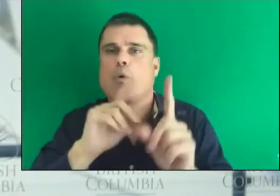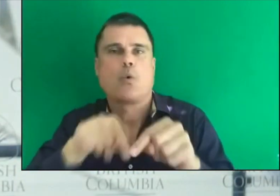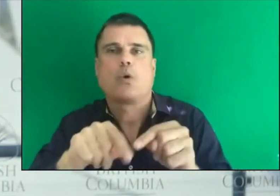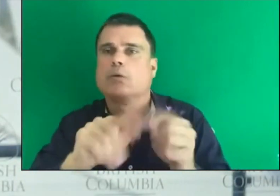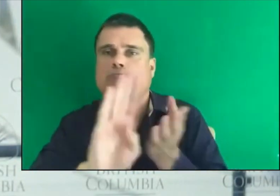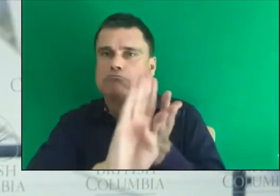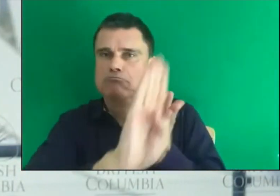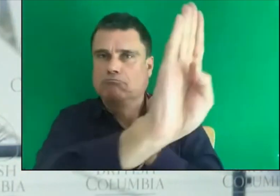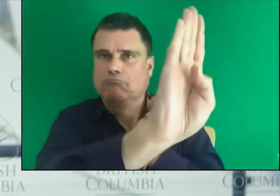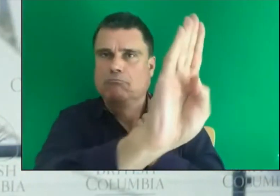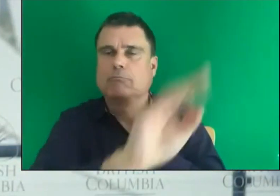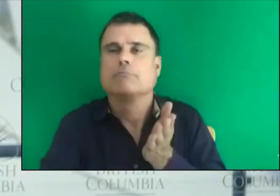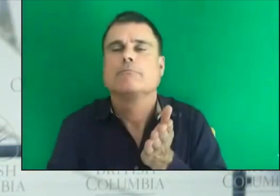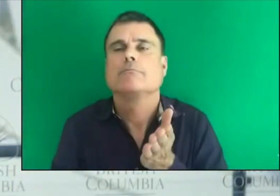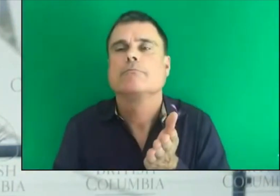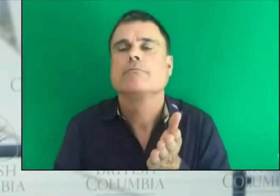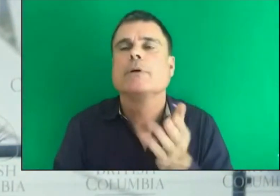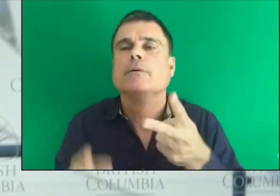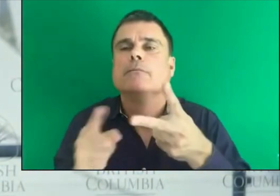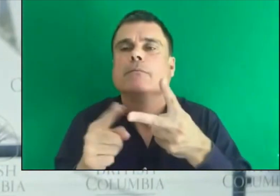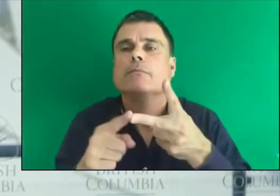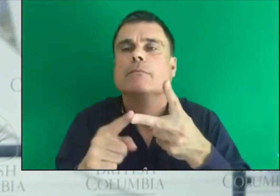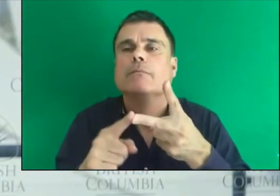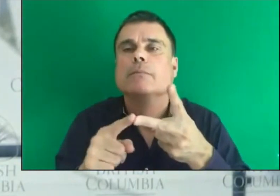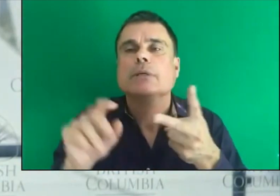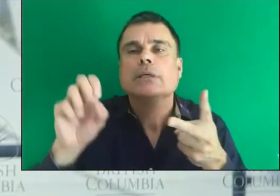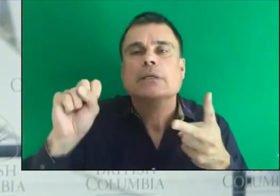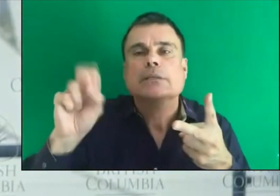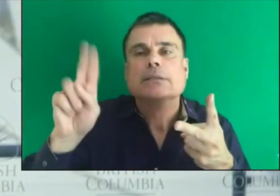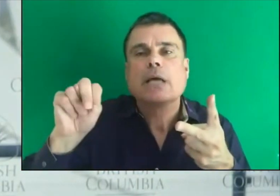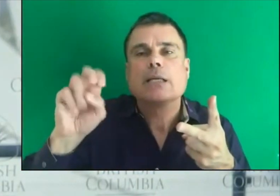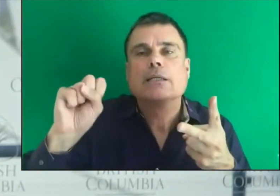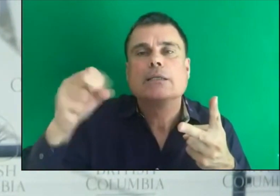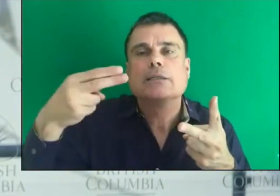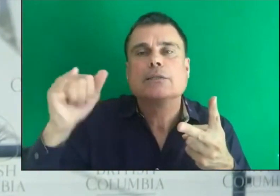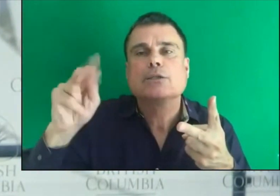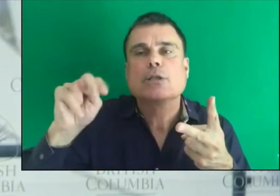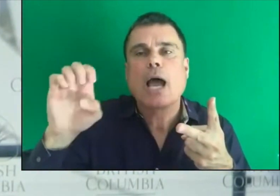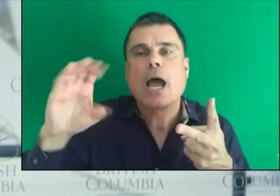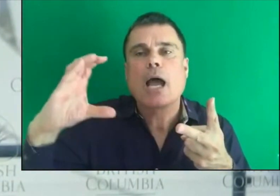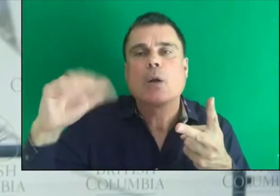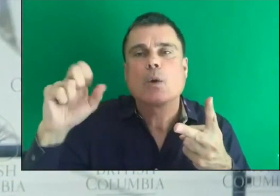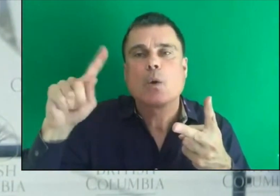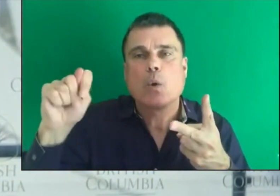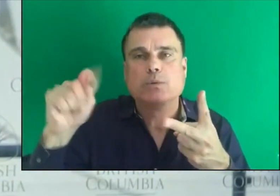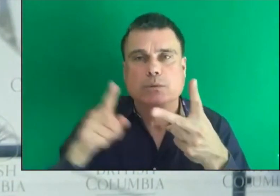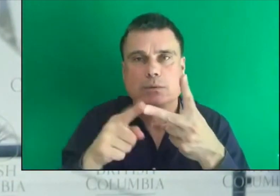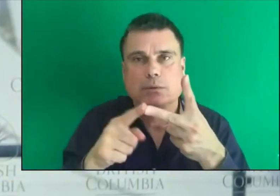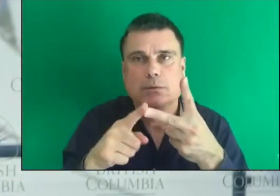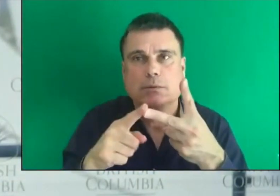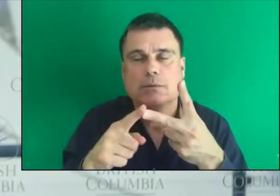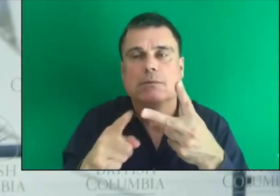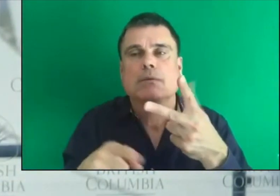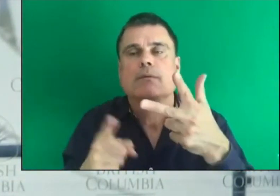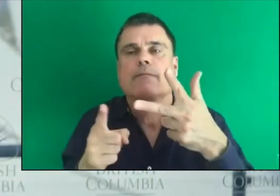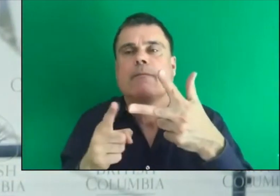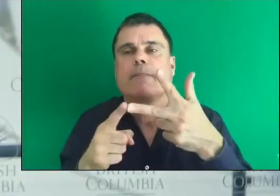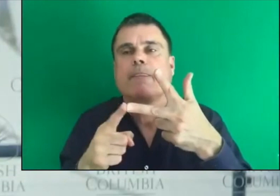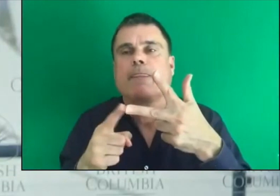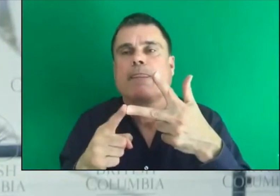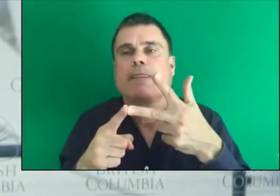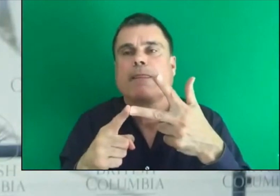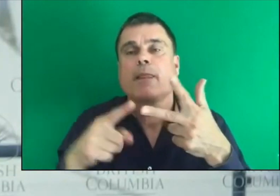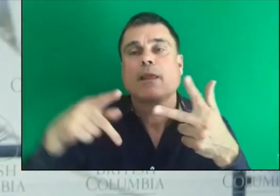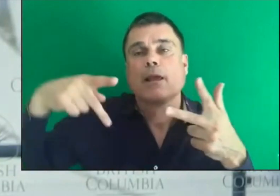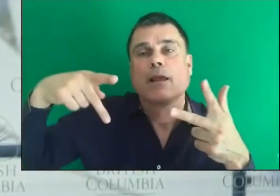That's correct. Can you tell me why those are exempt? Yeah, so the Central Coast and the Bella Coola Valley are geographically